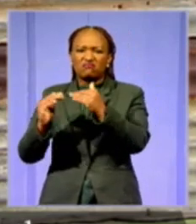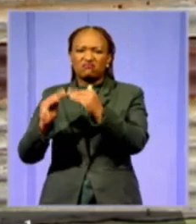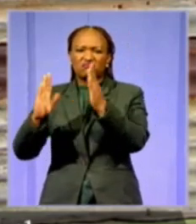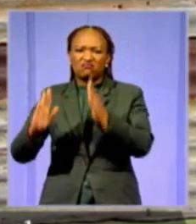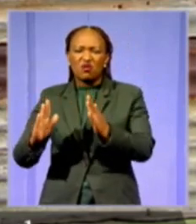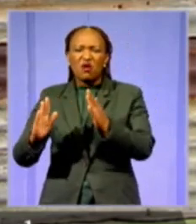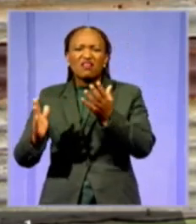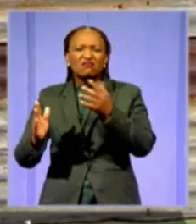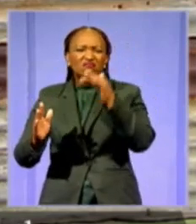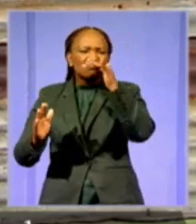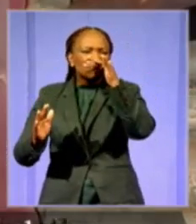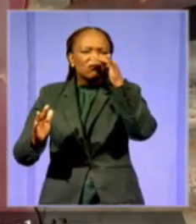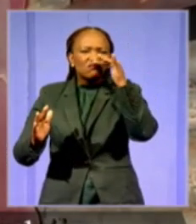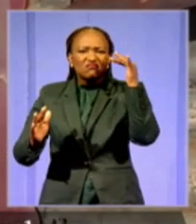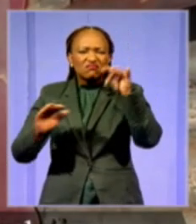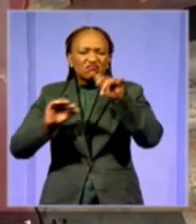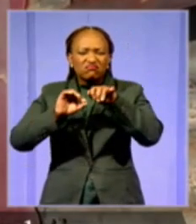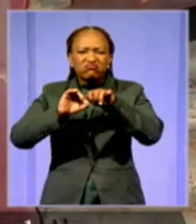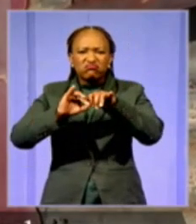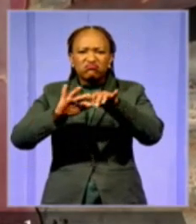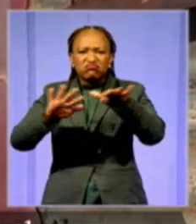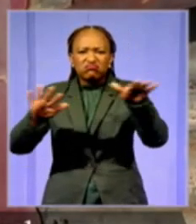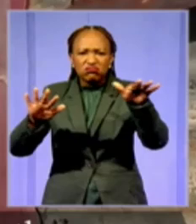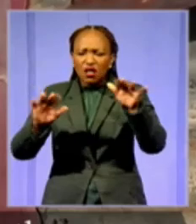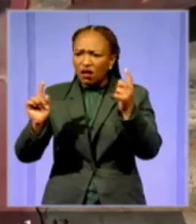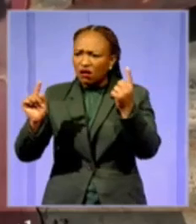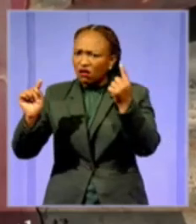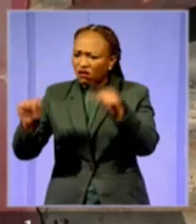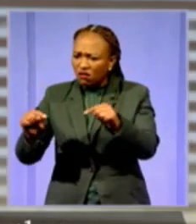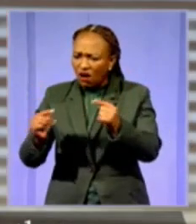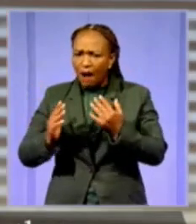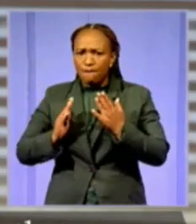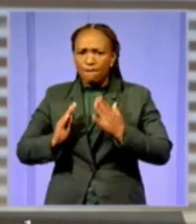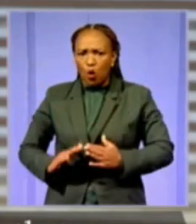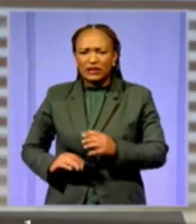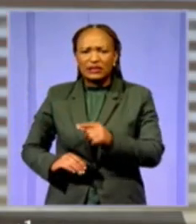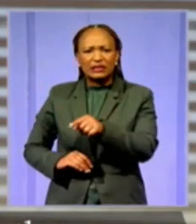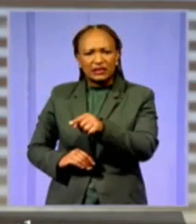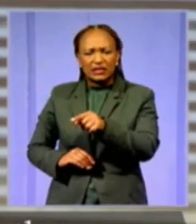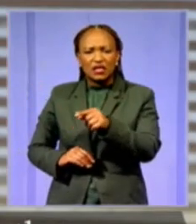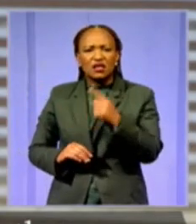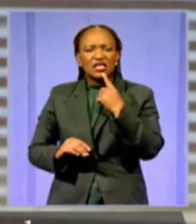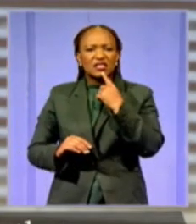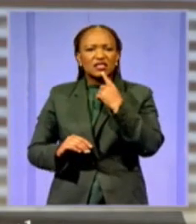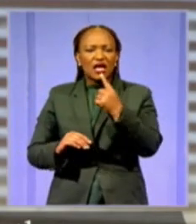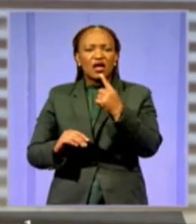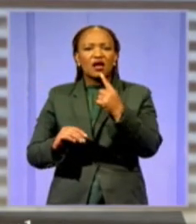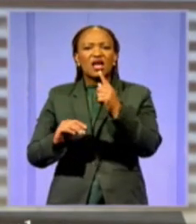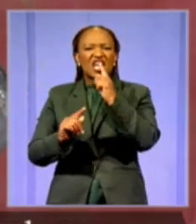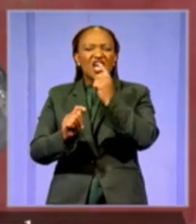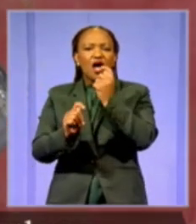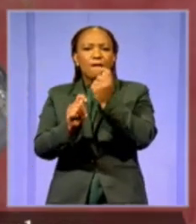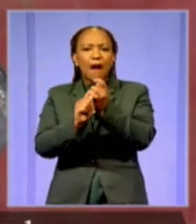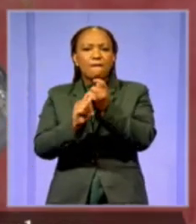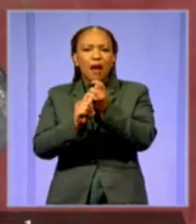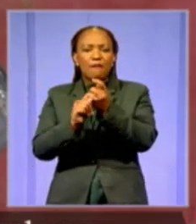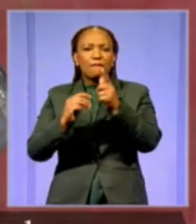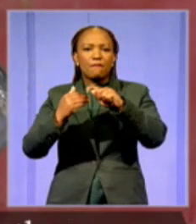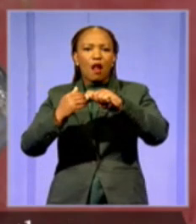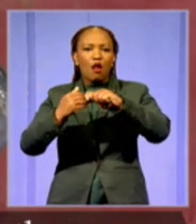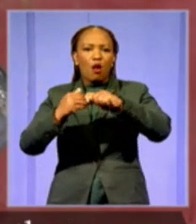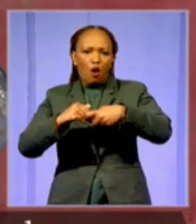wa setopo sa hae. Ba hlalosa ha ba makaditswe ke hore monyako wa mokhukhu o fumanwe o ntse o notletswe nakong ya